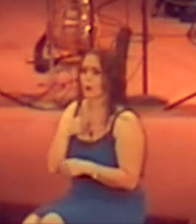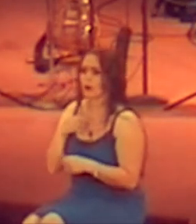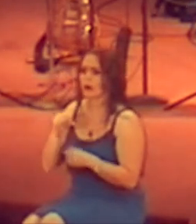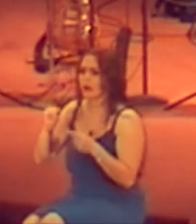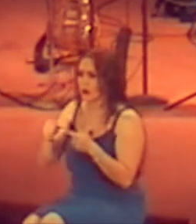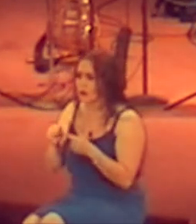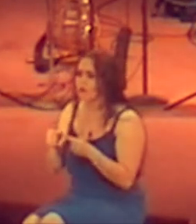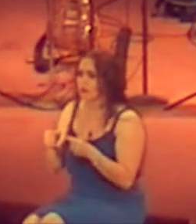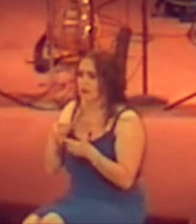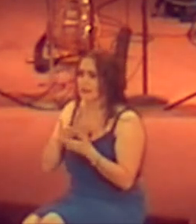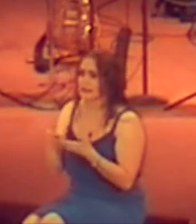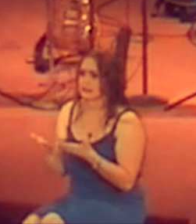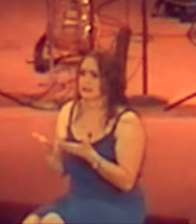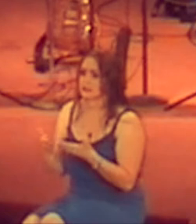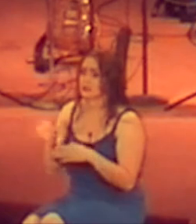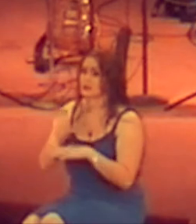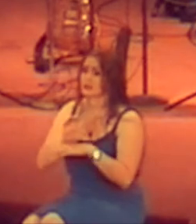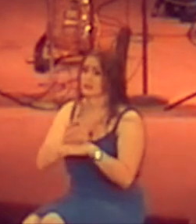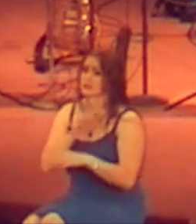Church, I'm sorry.